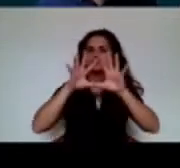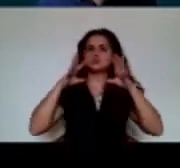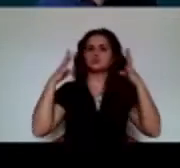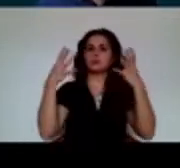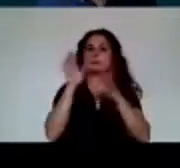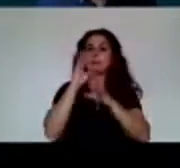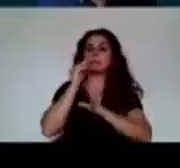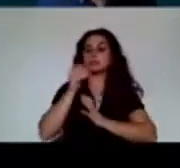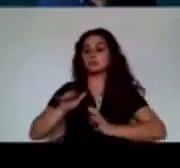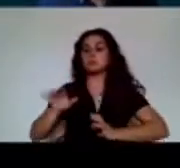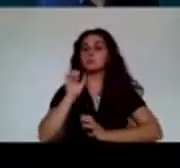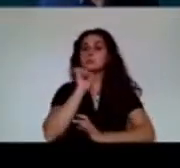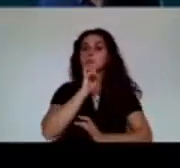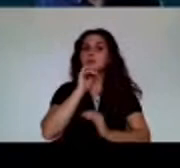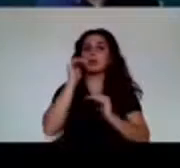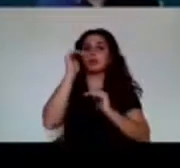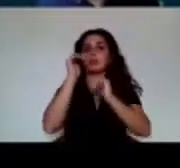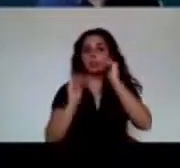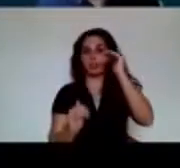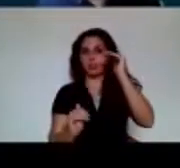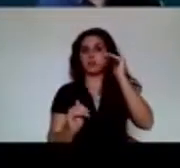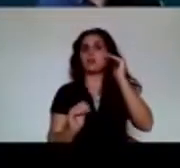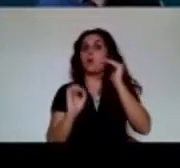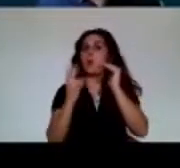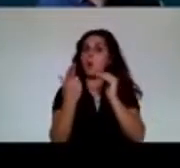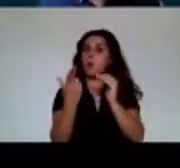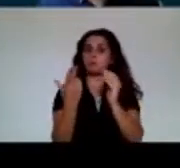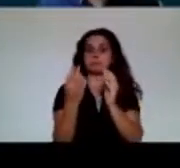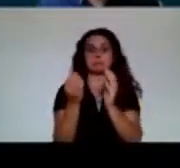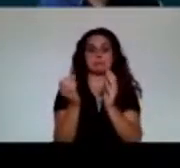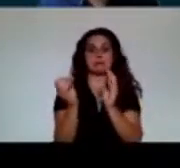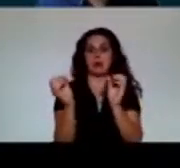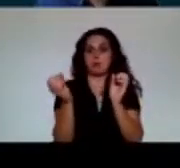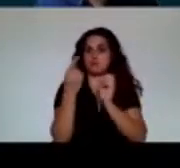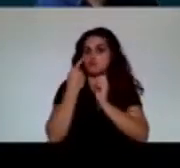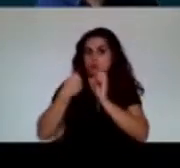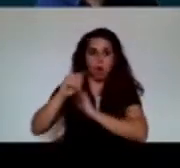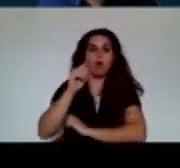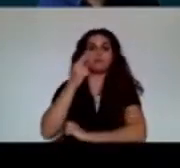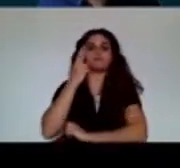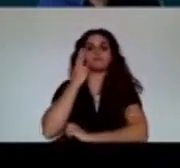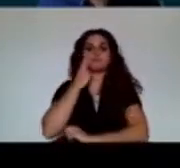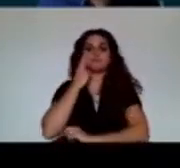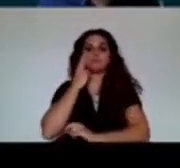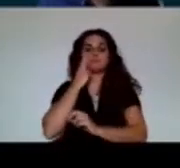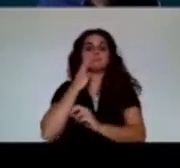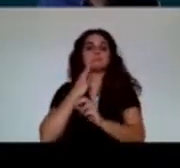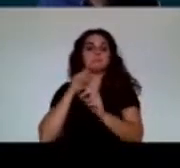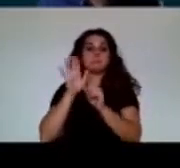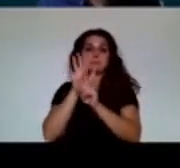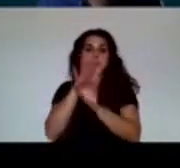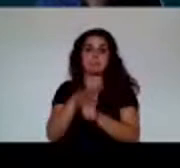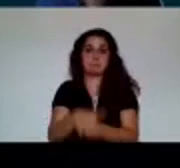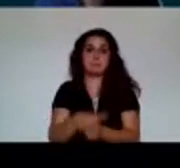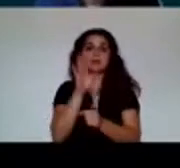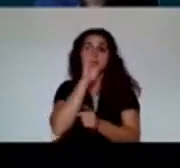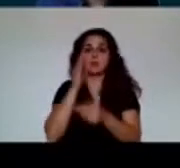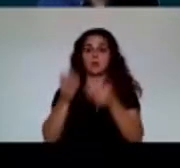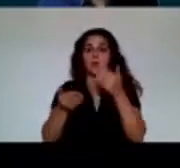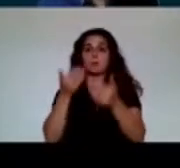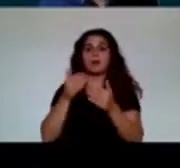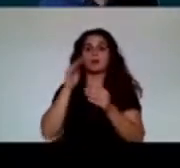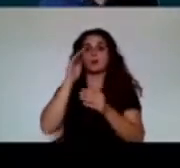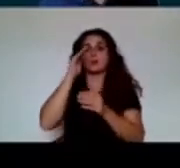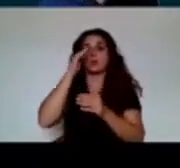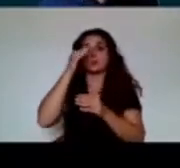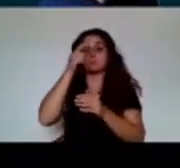children might be less or even not biased at all compared to older people, I would